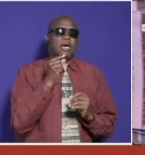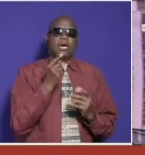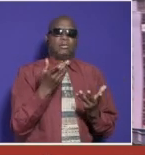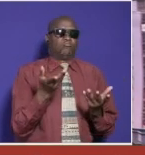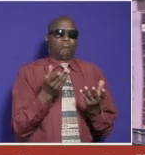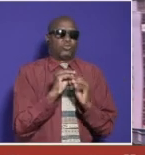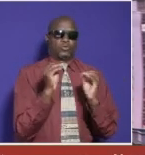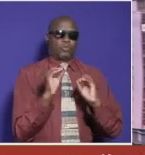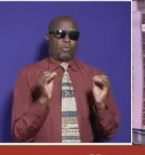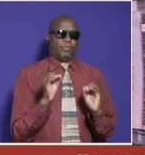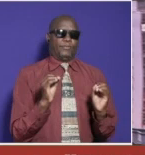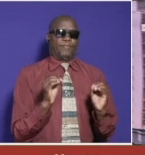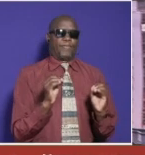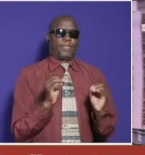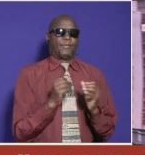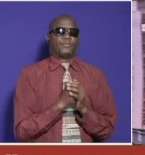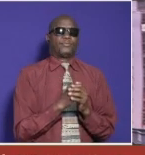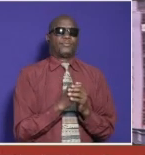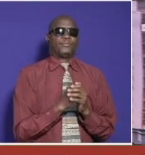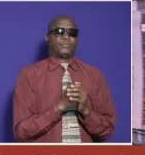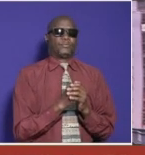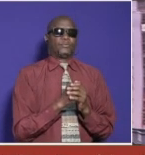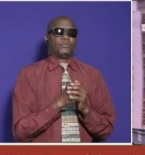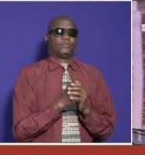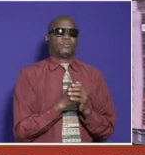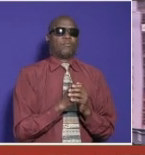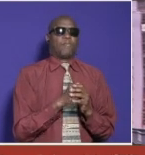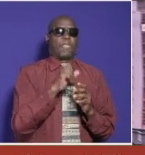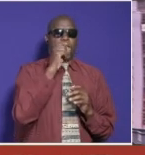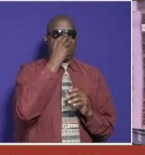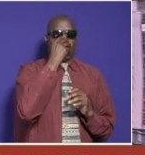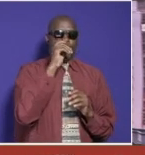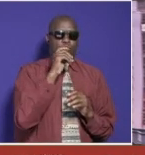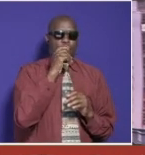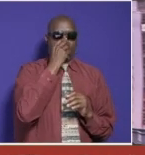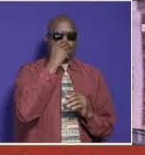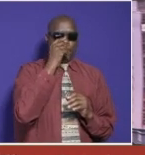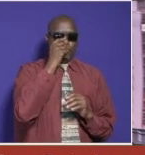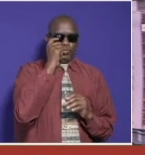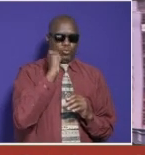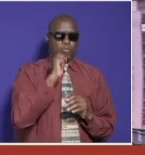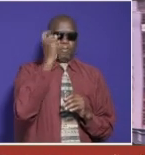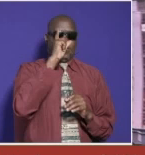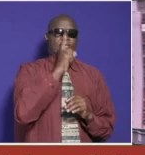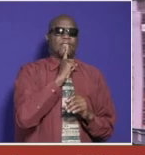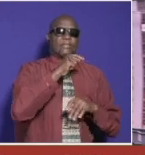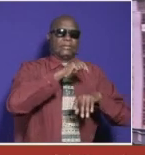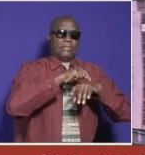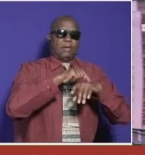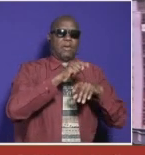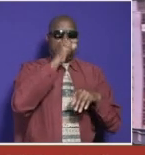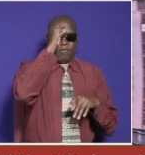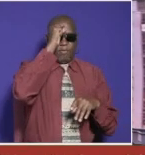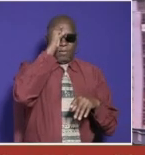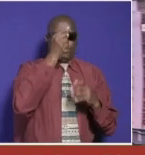bills will be the first items to be charged in the government budget. President William Ruto has said it is time the government sorted out the